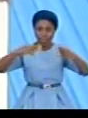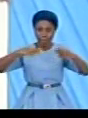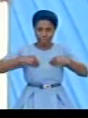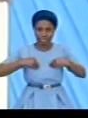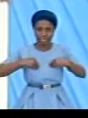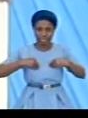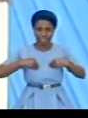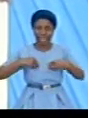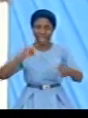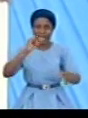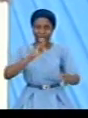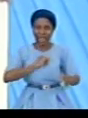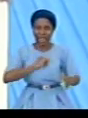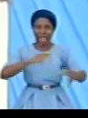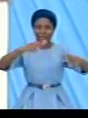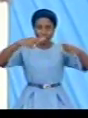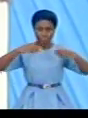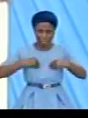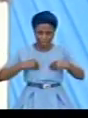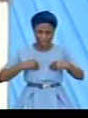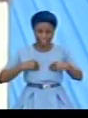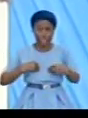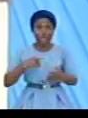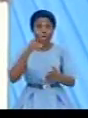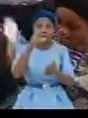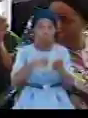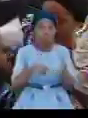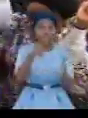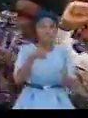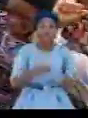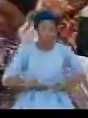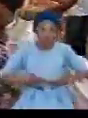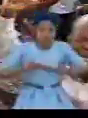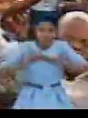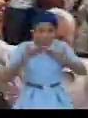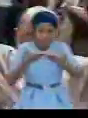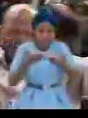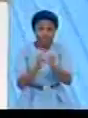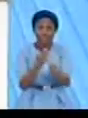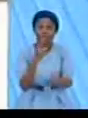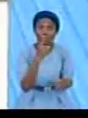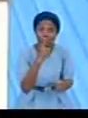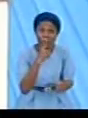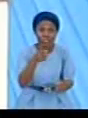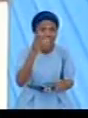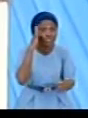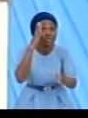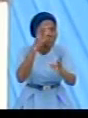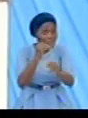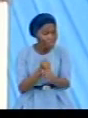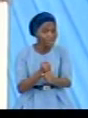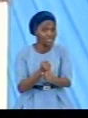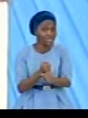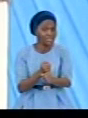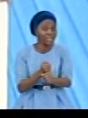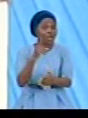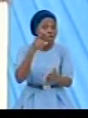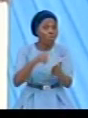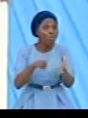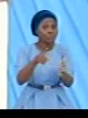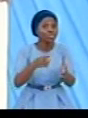I possess what you confess, you possess. What you